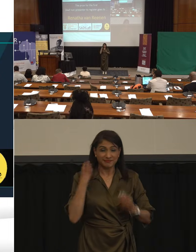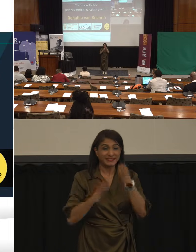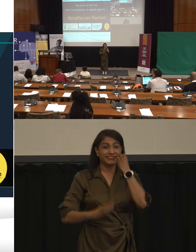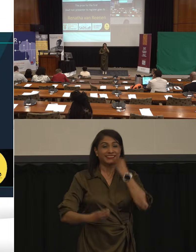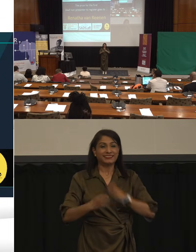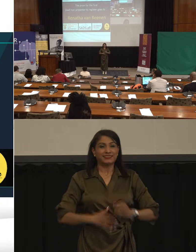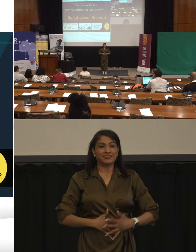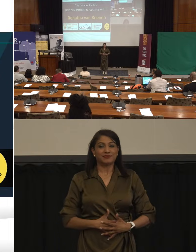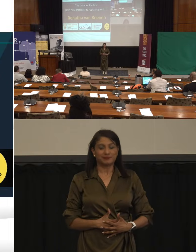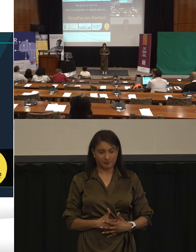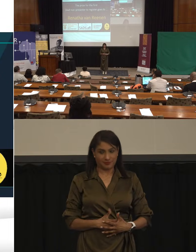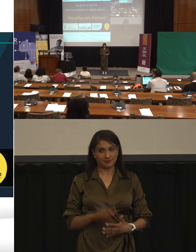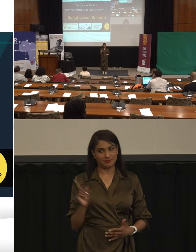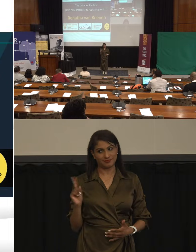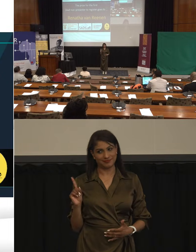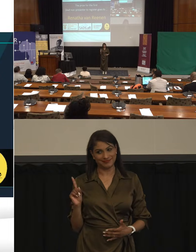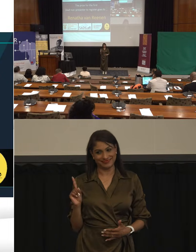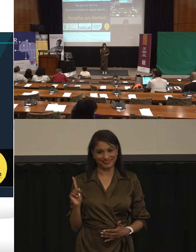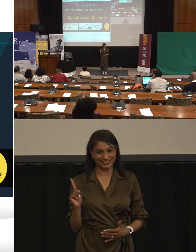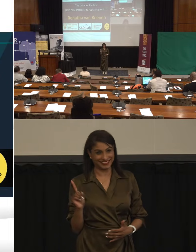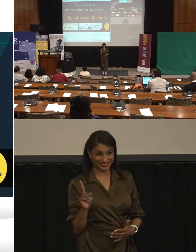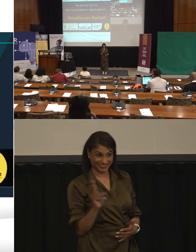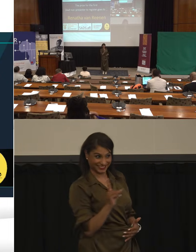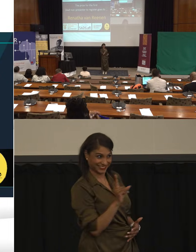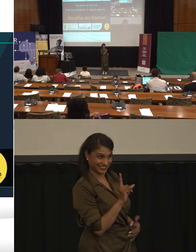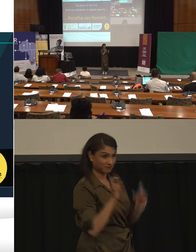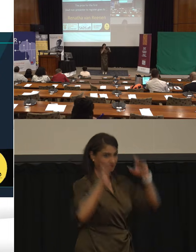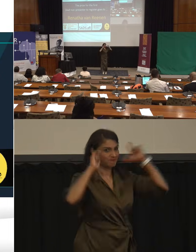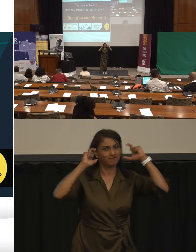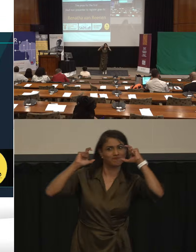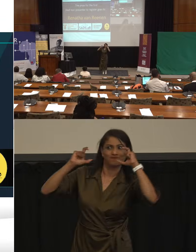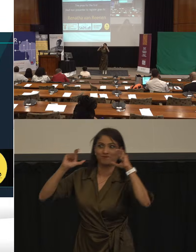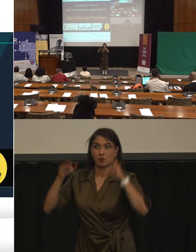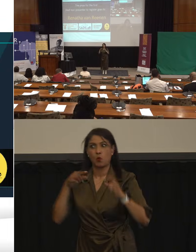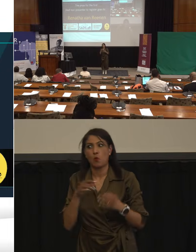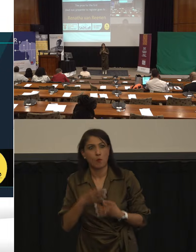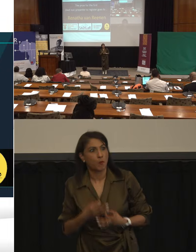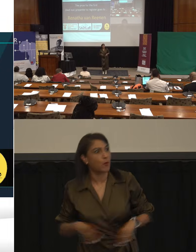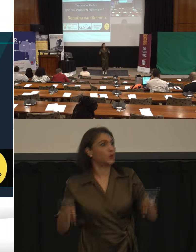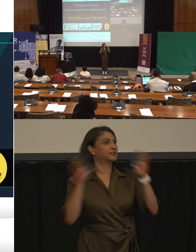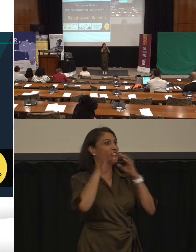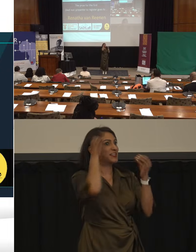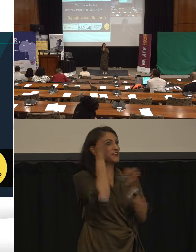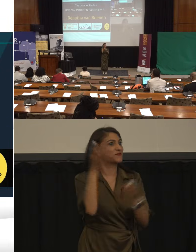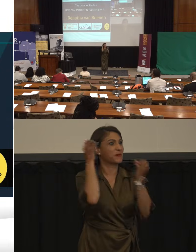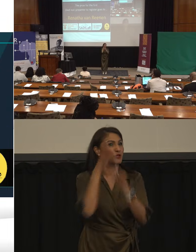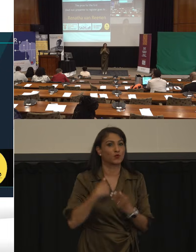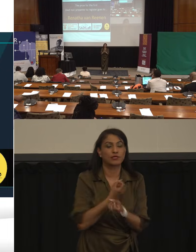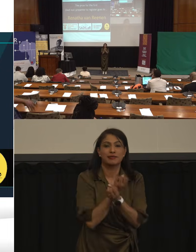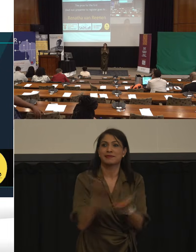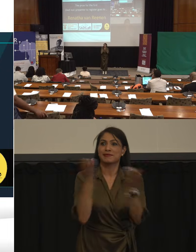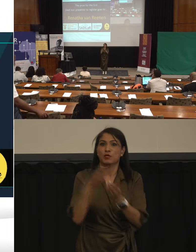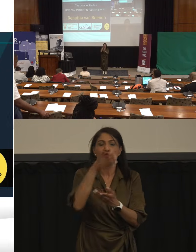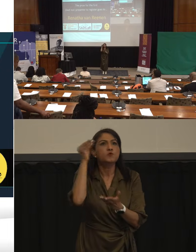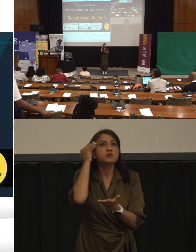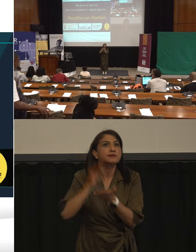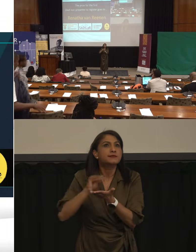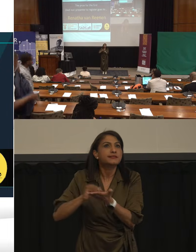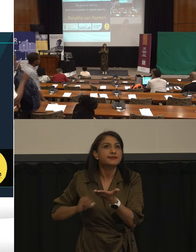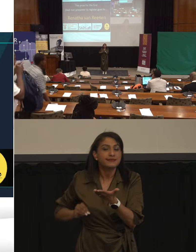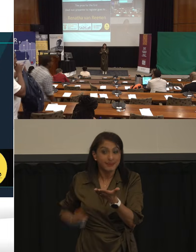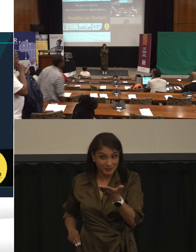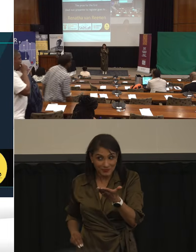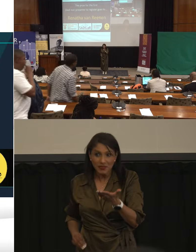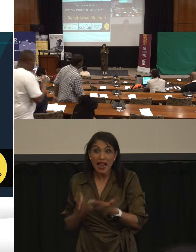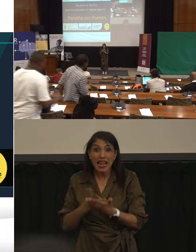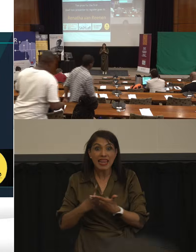know this is the graveyard shift. Everybody's feeling quite full and the eyes might be closing unwillingly. Check 1 2 1 2 Please